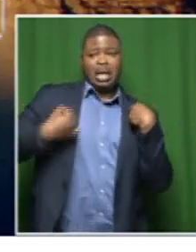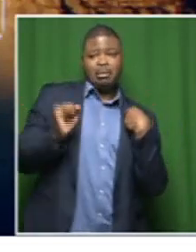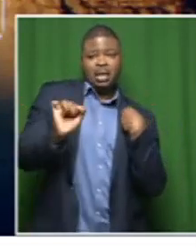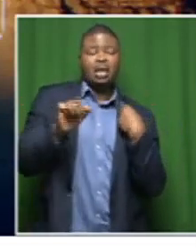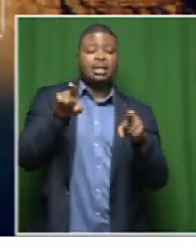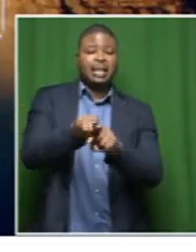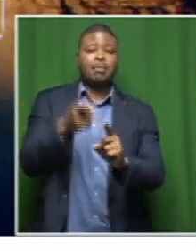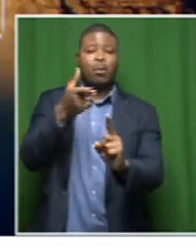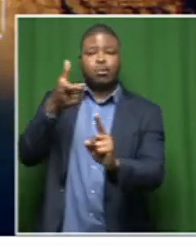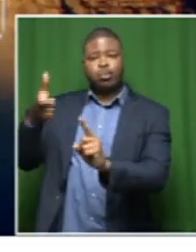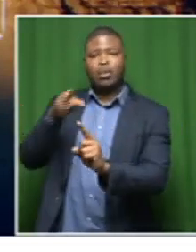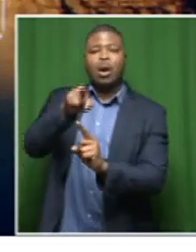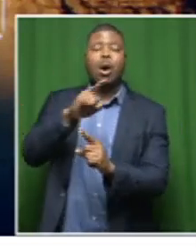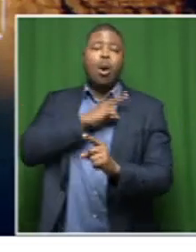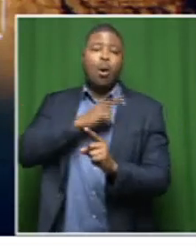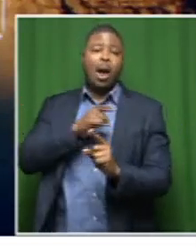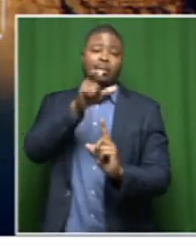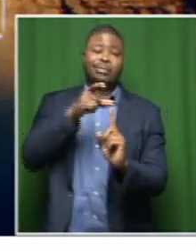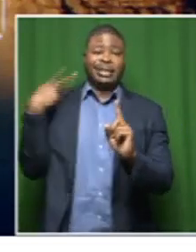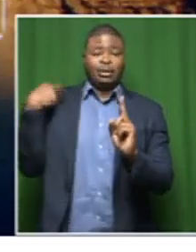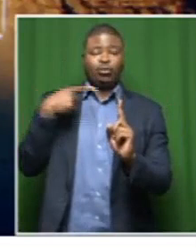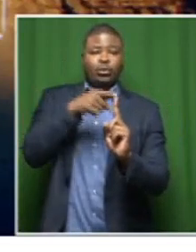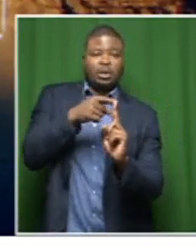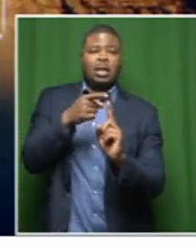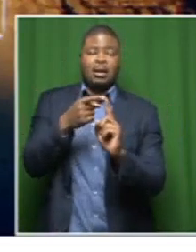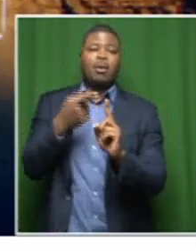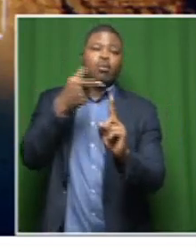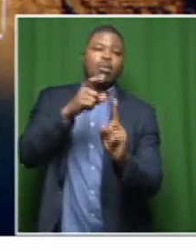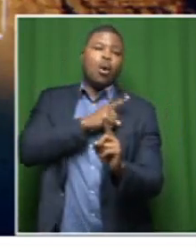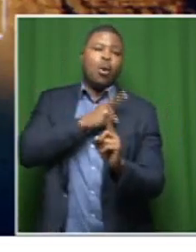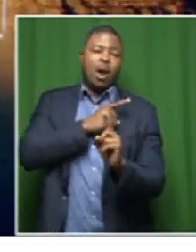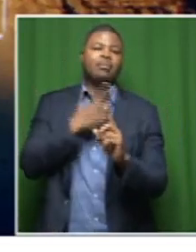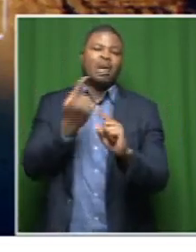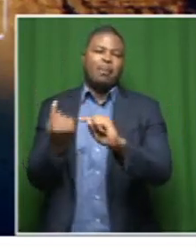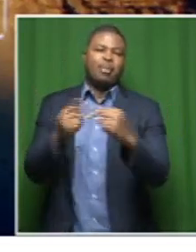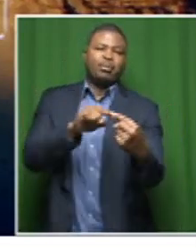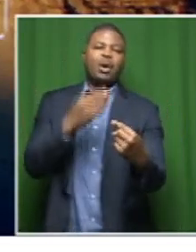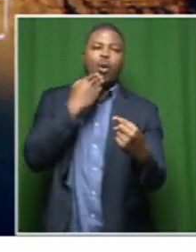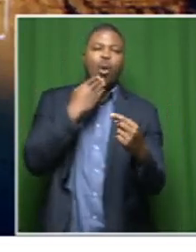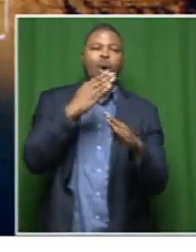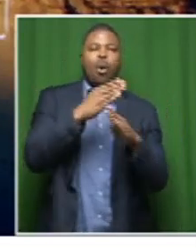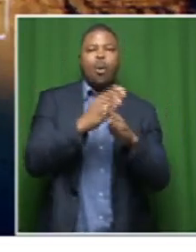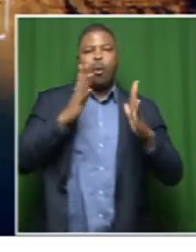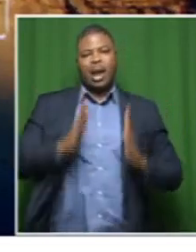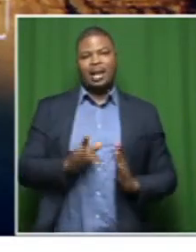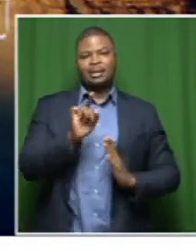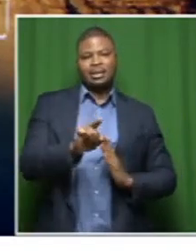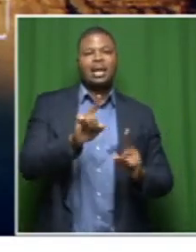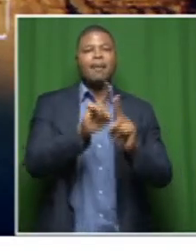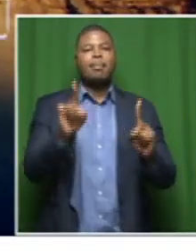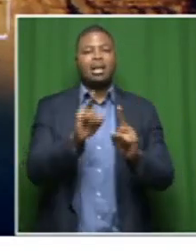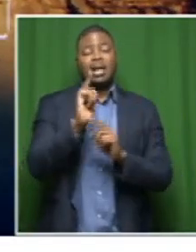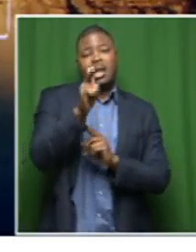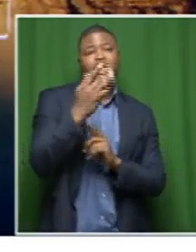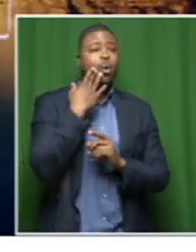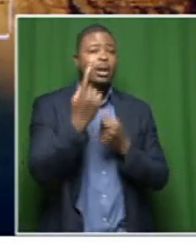in clashes with the mine workers. But we're still struggling to get her. As soon as she does come on, we'll